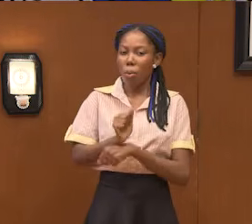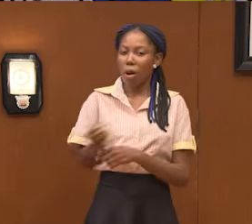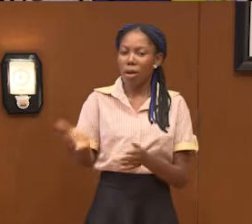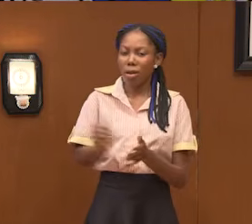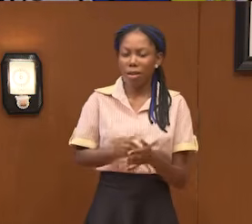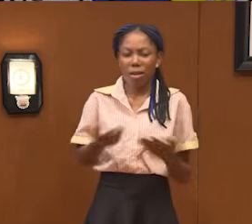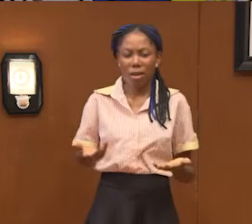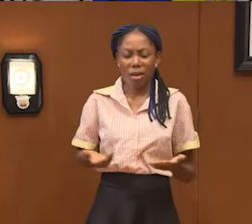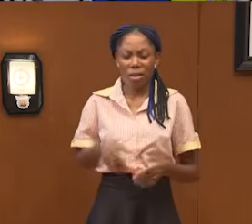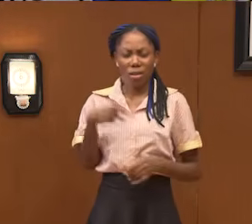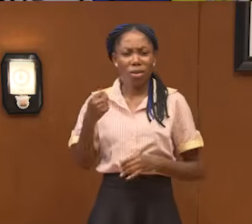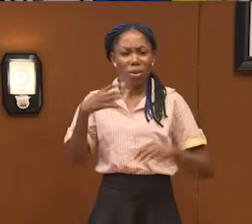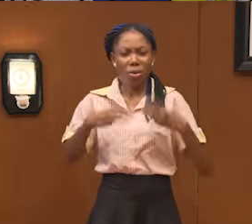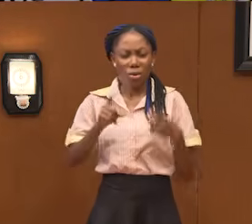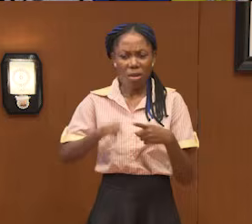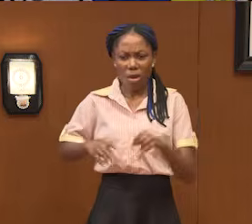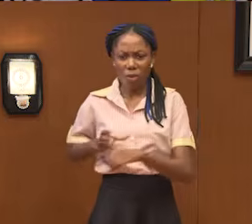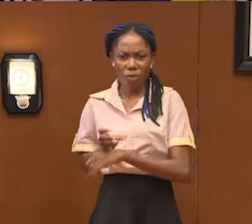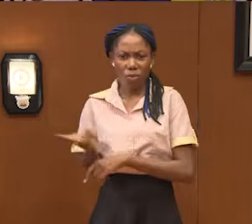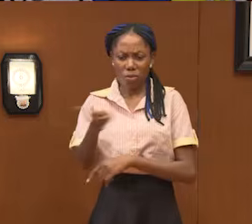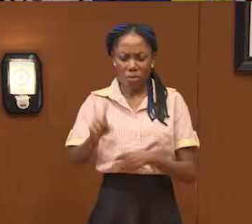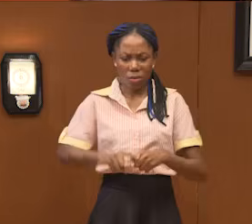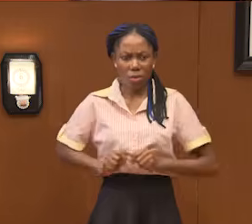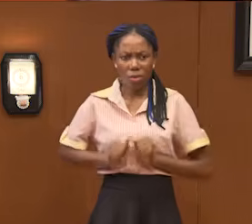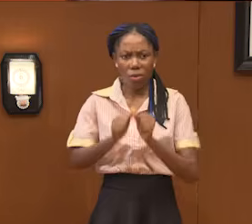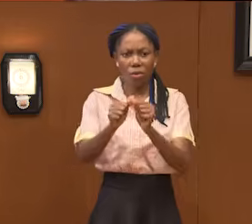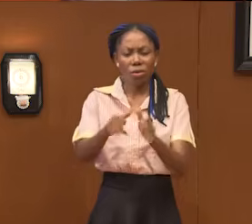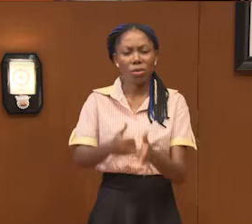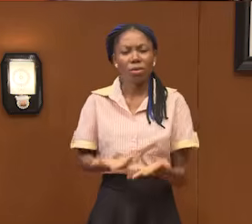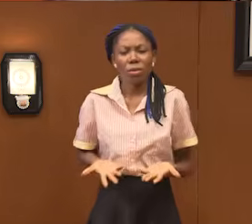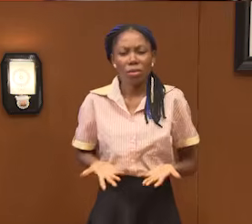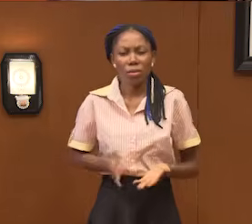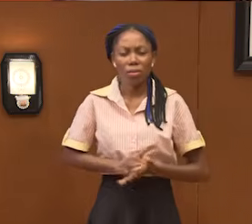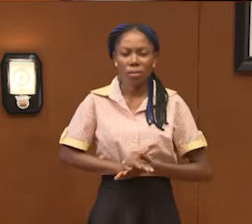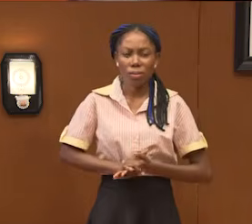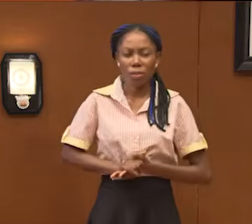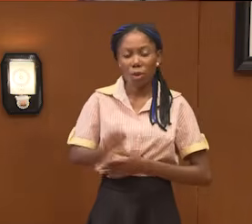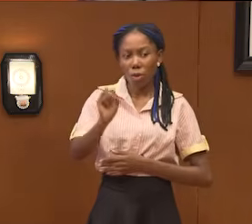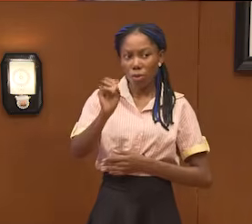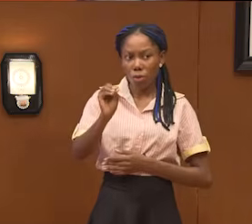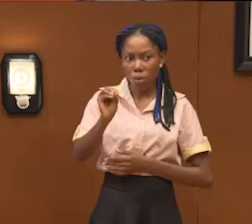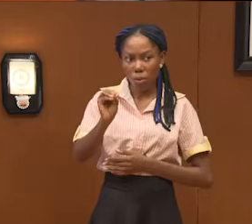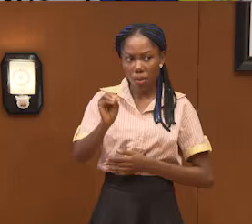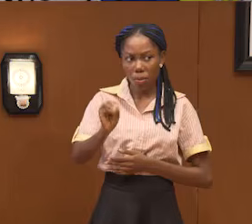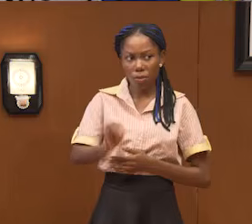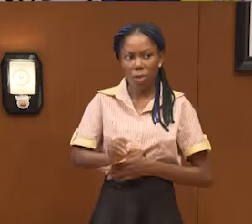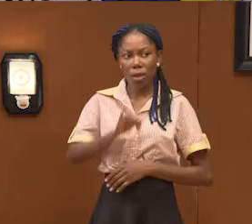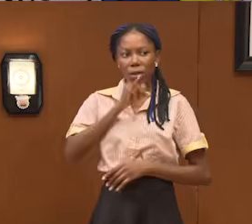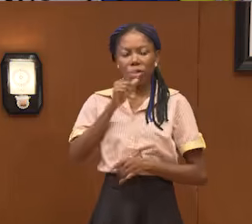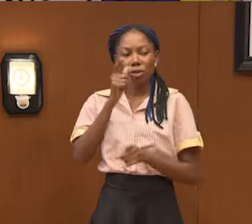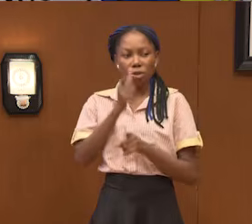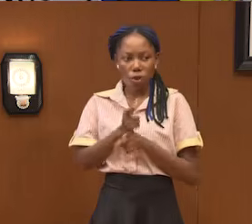the court cannot force either of you to stay together. Do you understand me? So, it's just